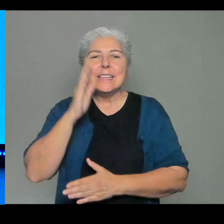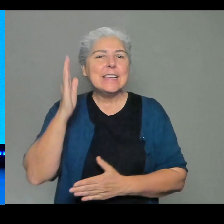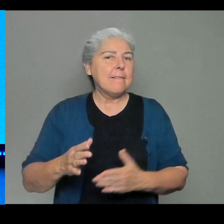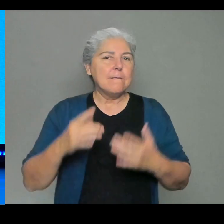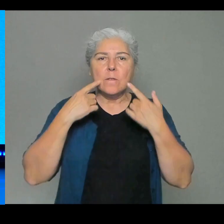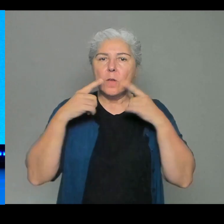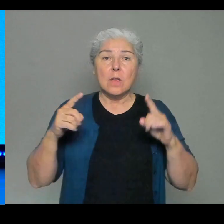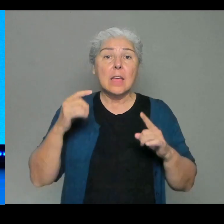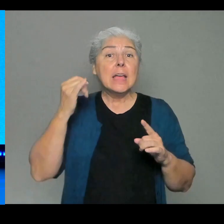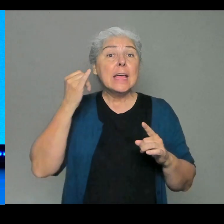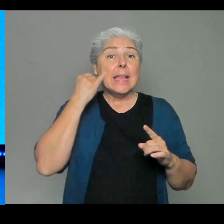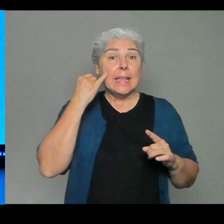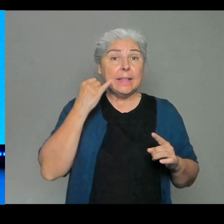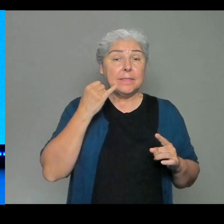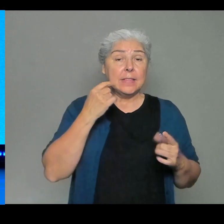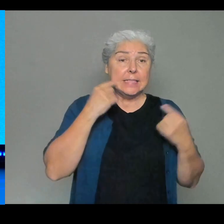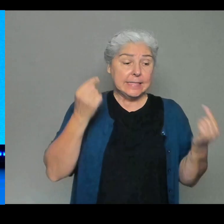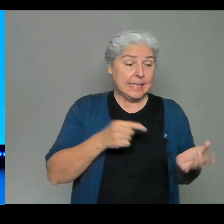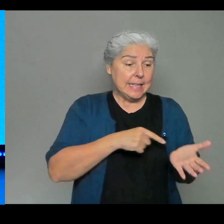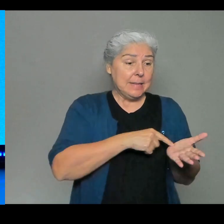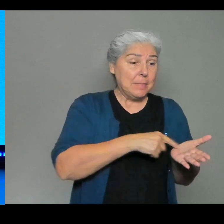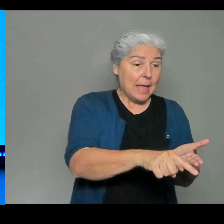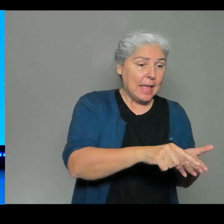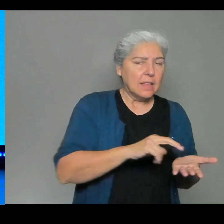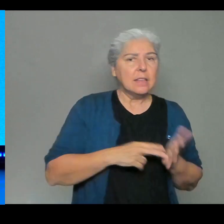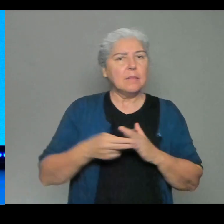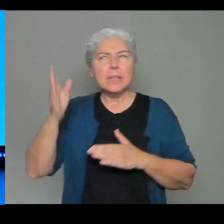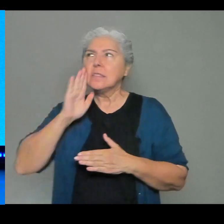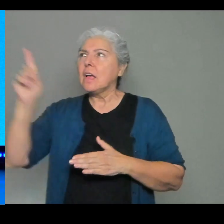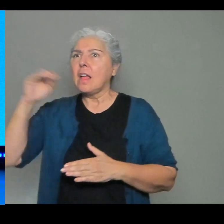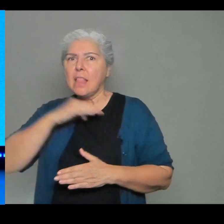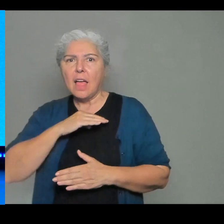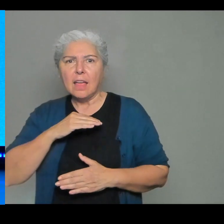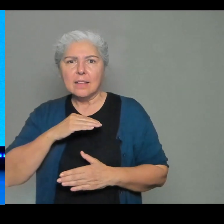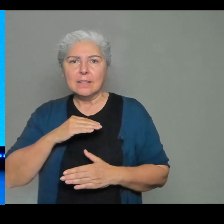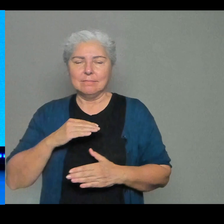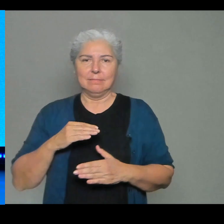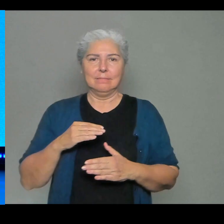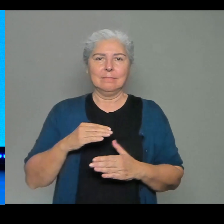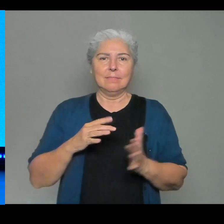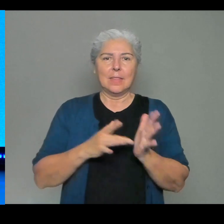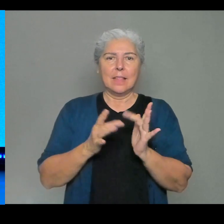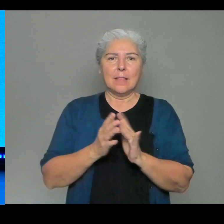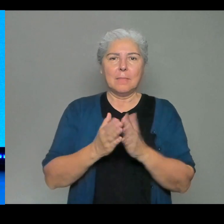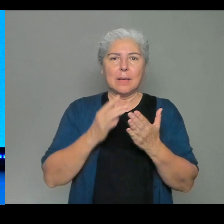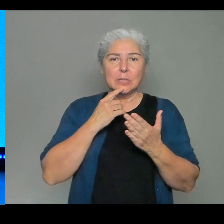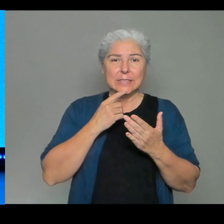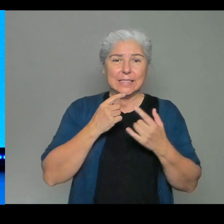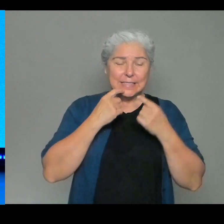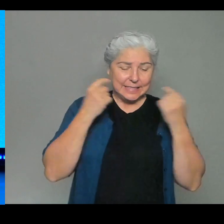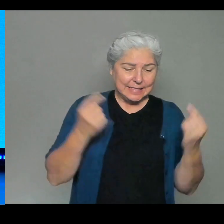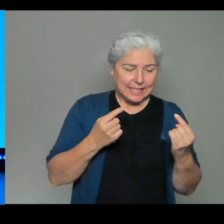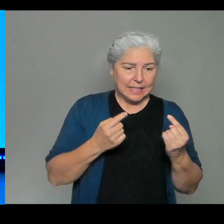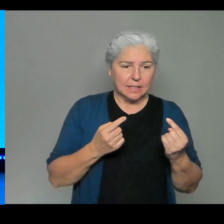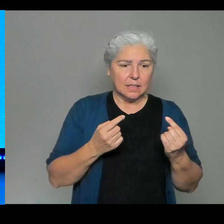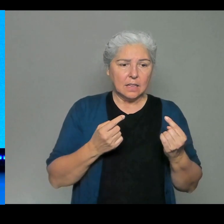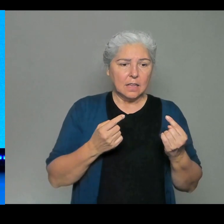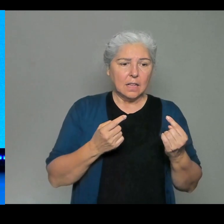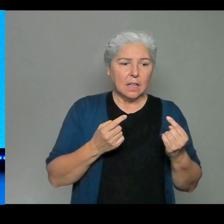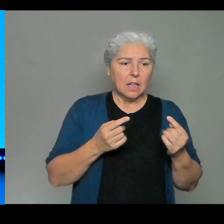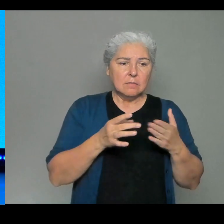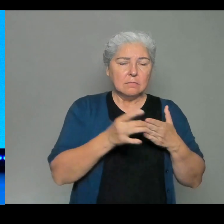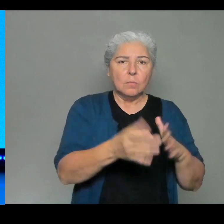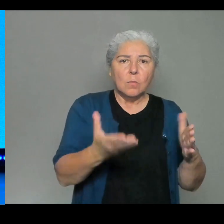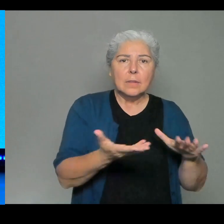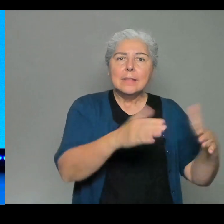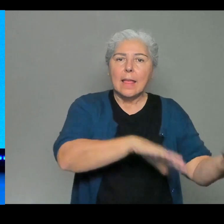never, if sin paid, God lied. The Bible says the penalty of sin is death.